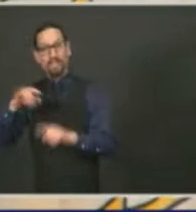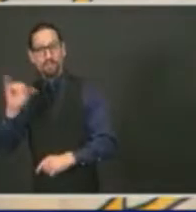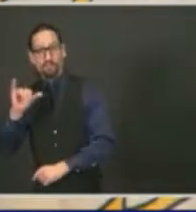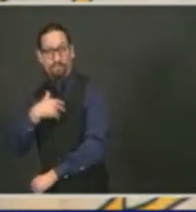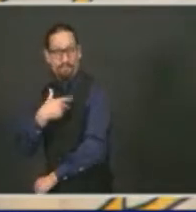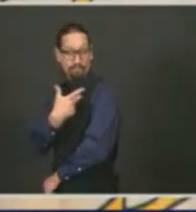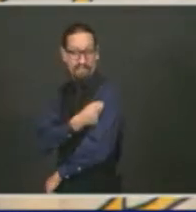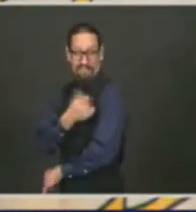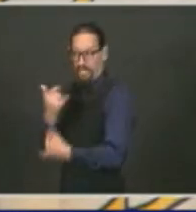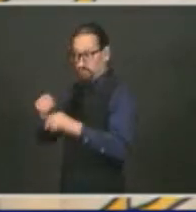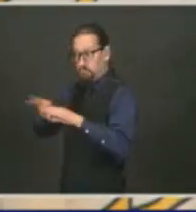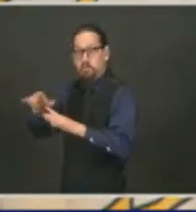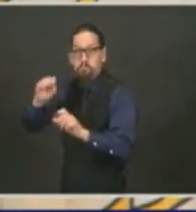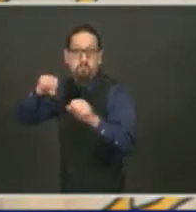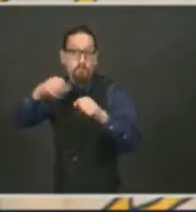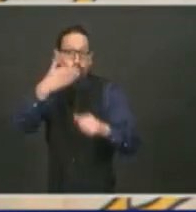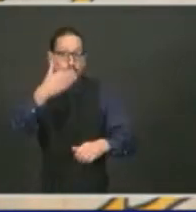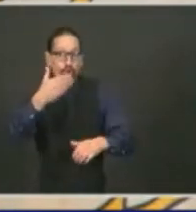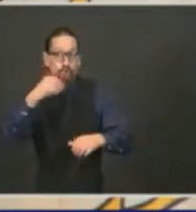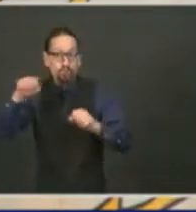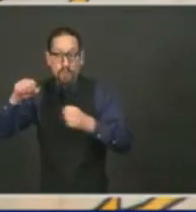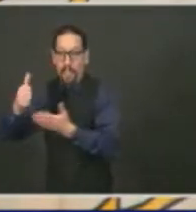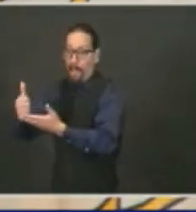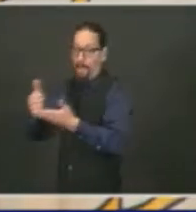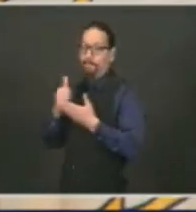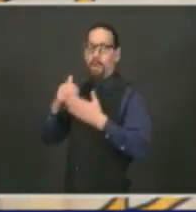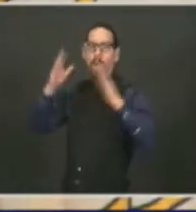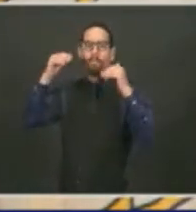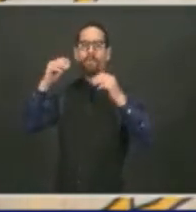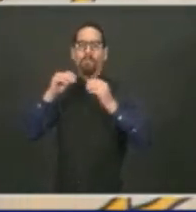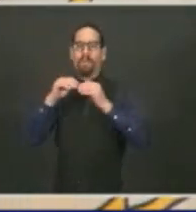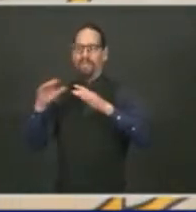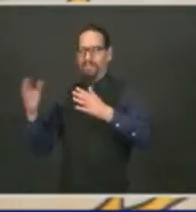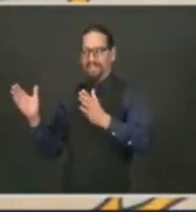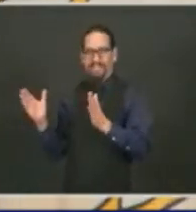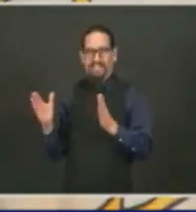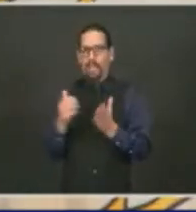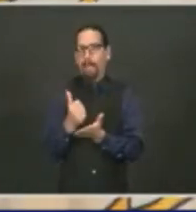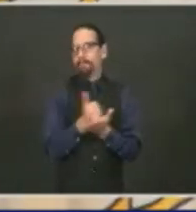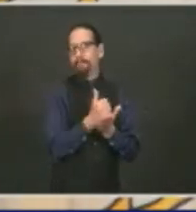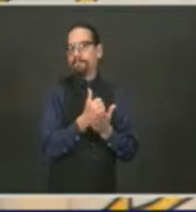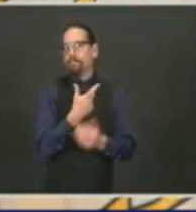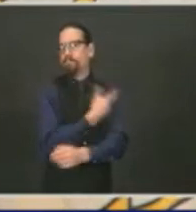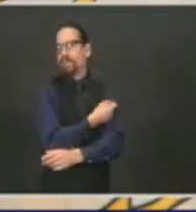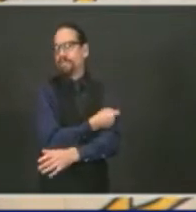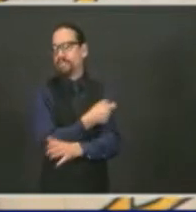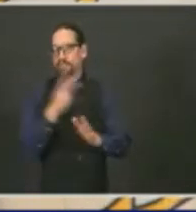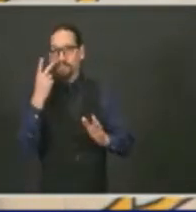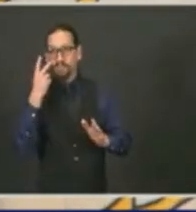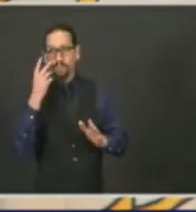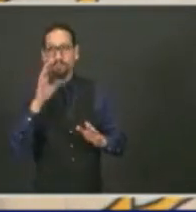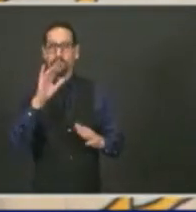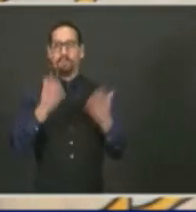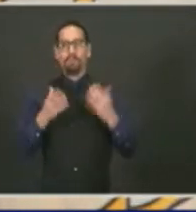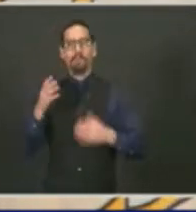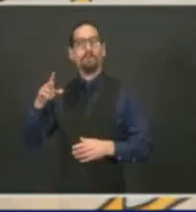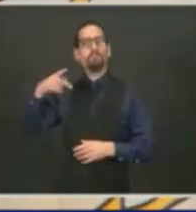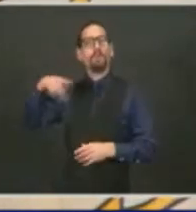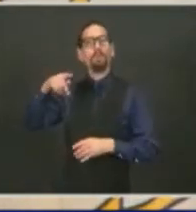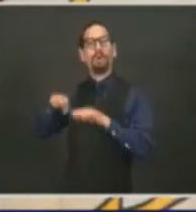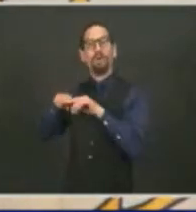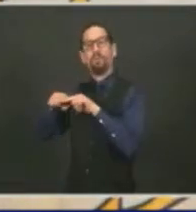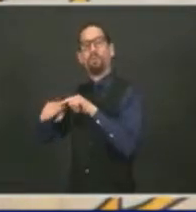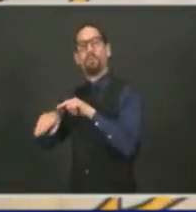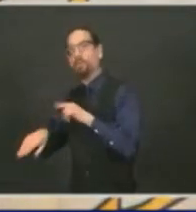in our favor. So hopefully that might enable us to do even better than that purple line. And we won't know for